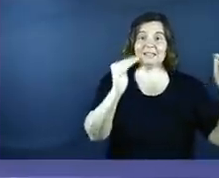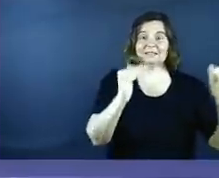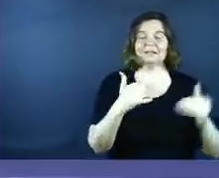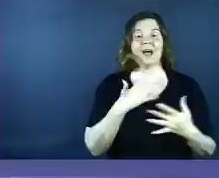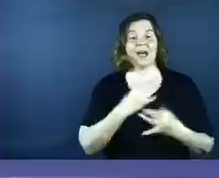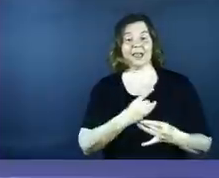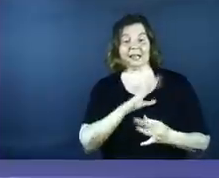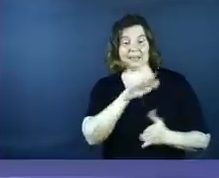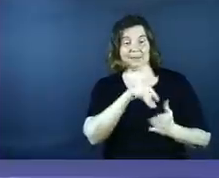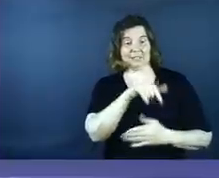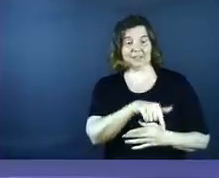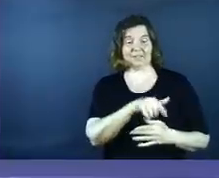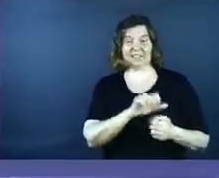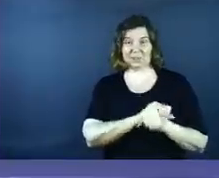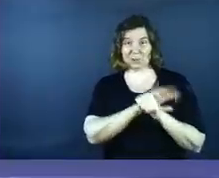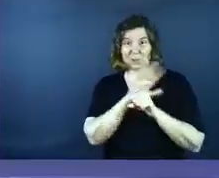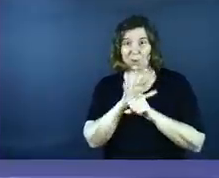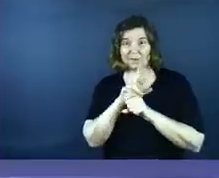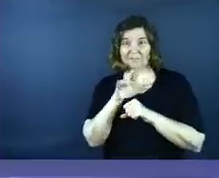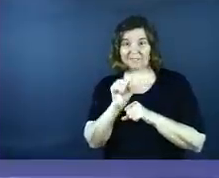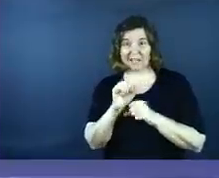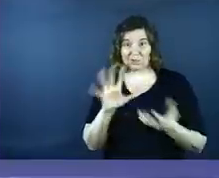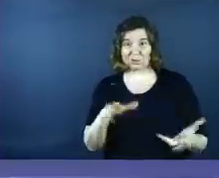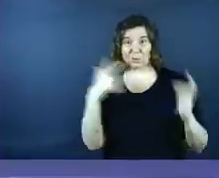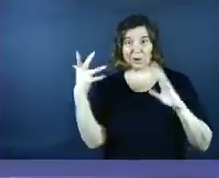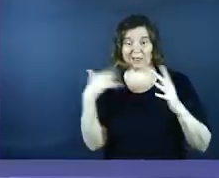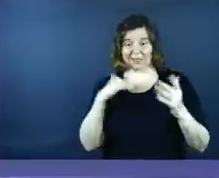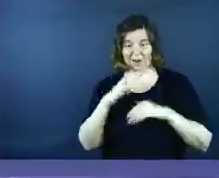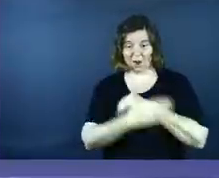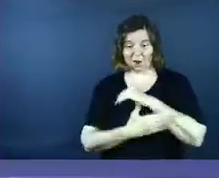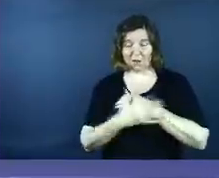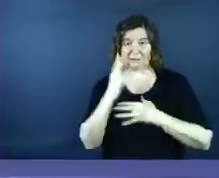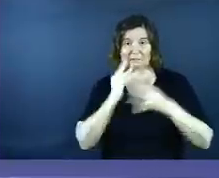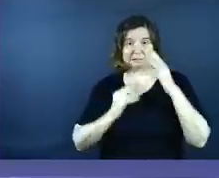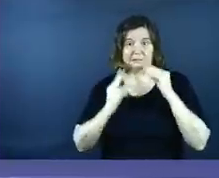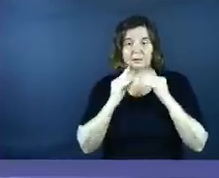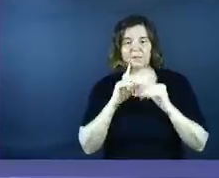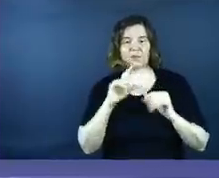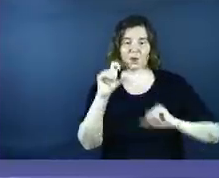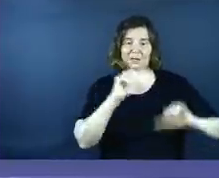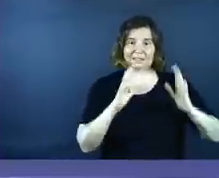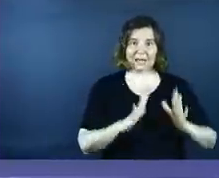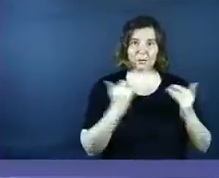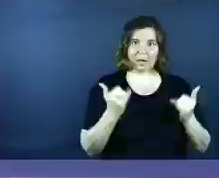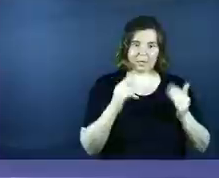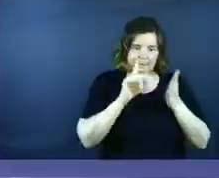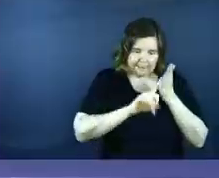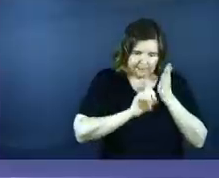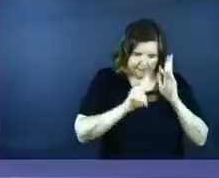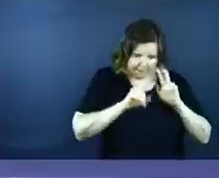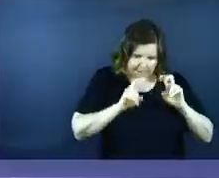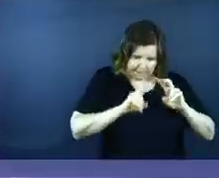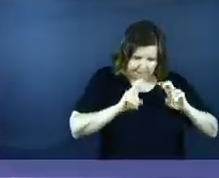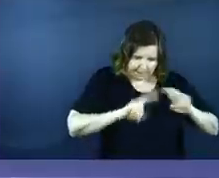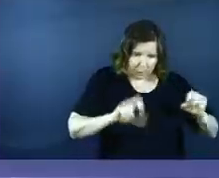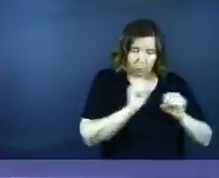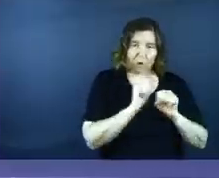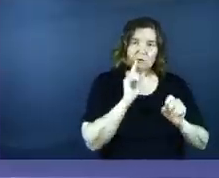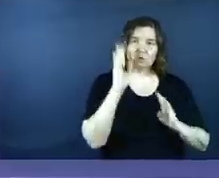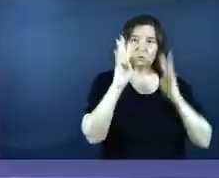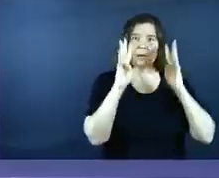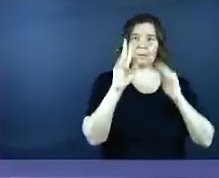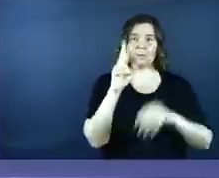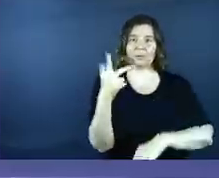like in the midst of this coronavirus crisis that our country has been in, there are scientists right now that are working hard to come up